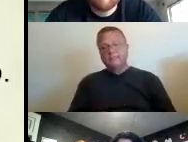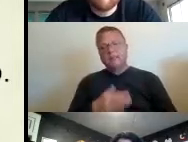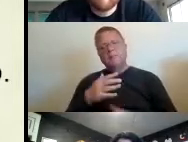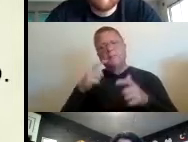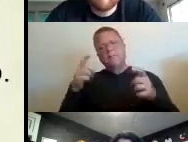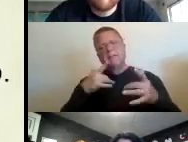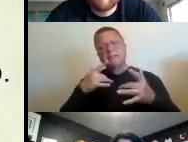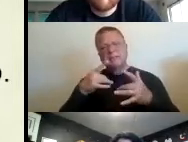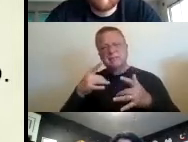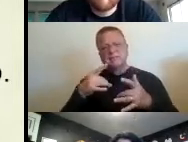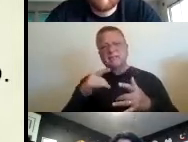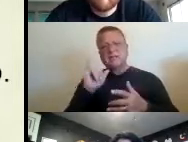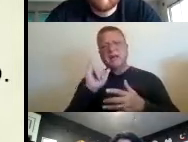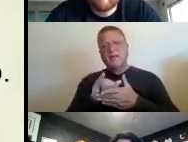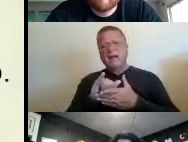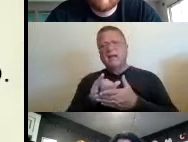concern is that the